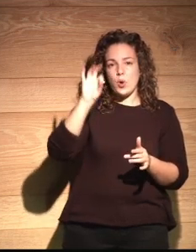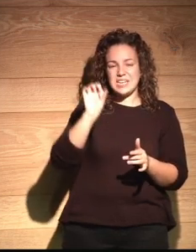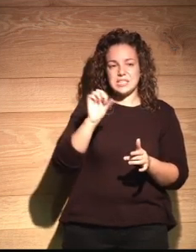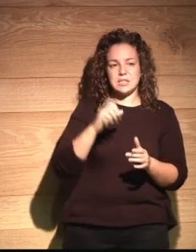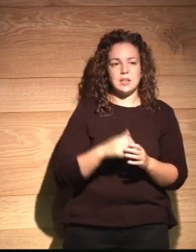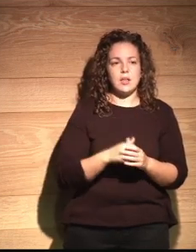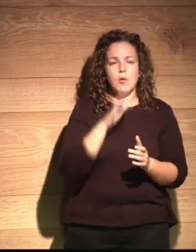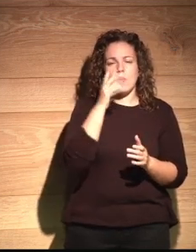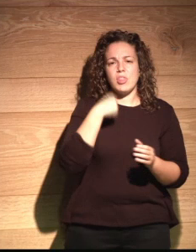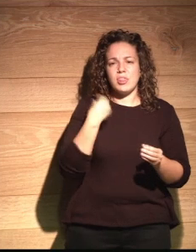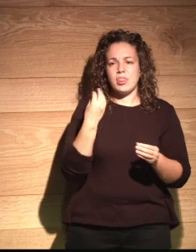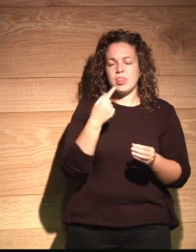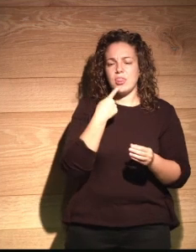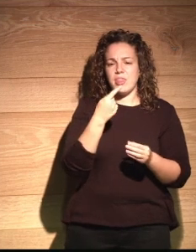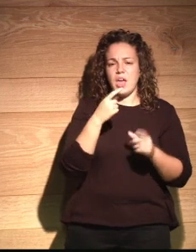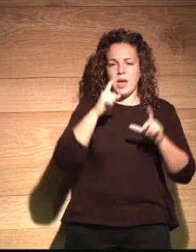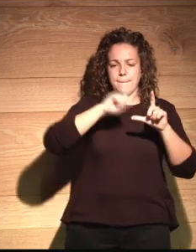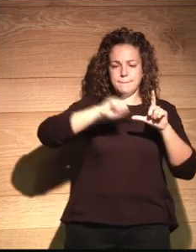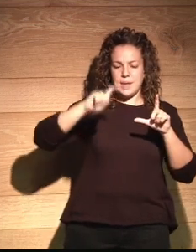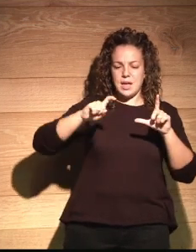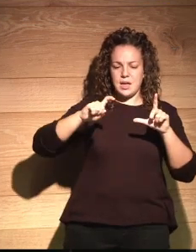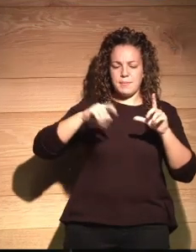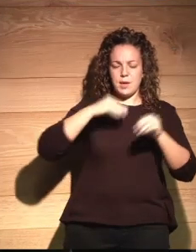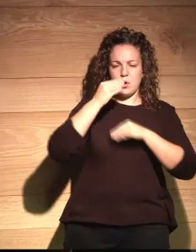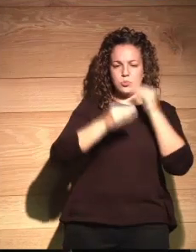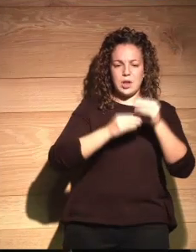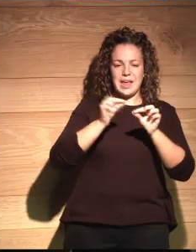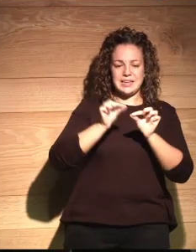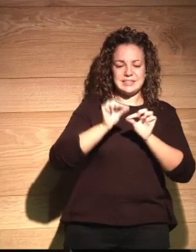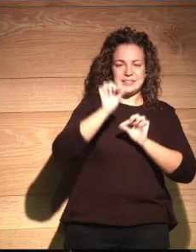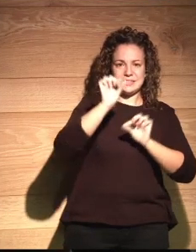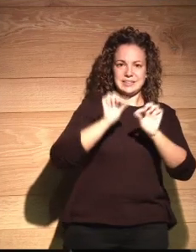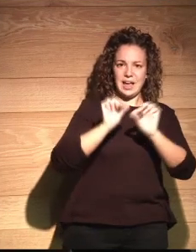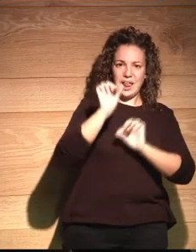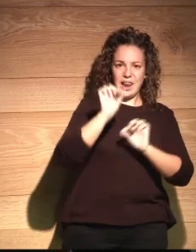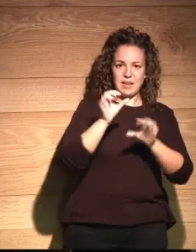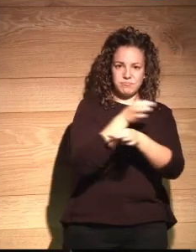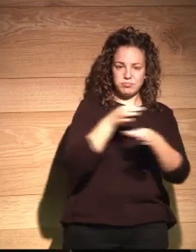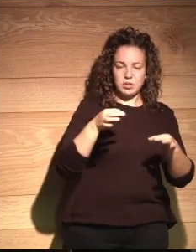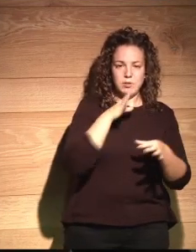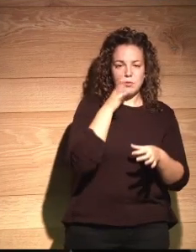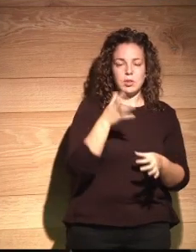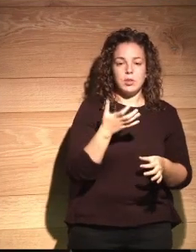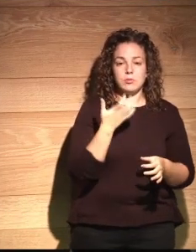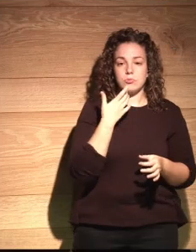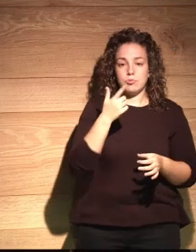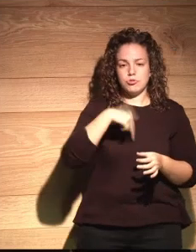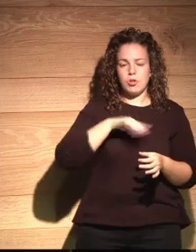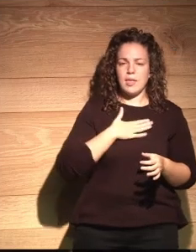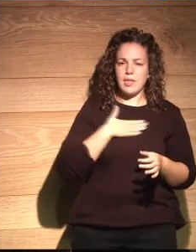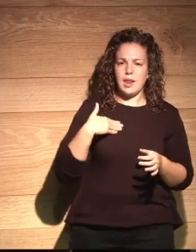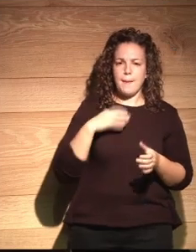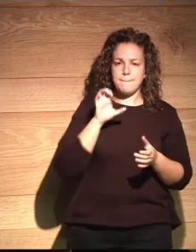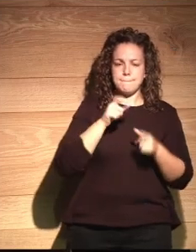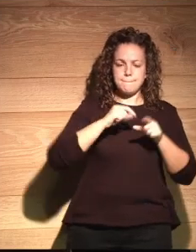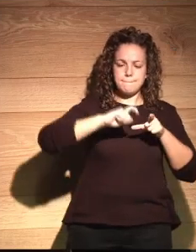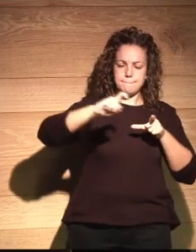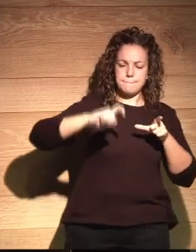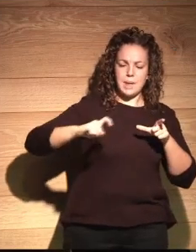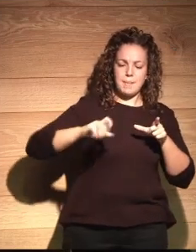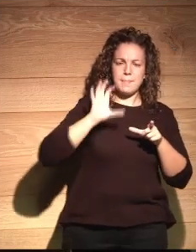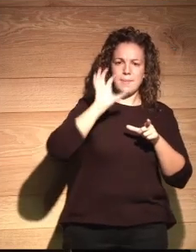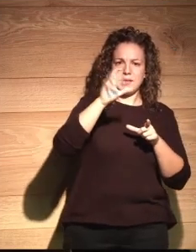grandest idea of all. We actually made a map of the country on the scale of a mile to the mile. Have you used it much? I inquired. It has never been